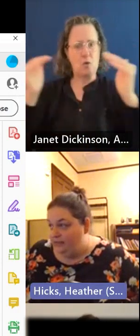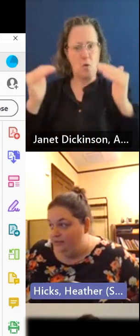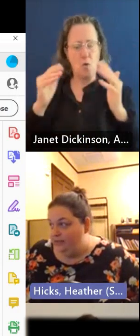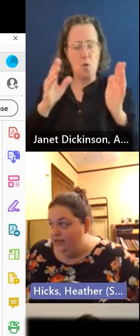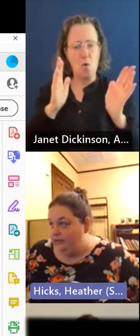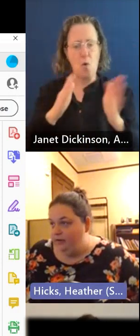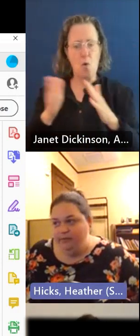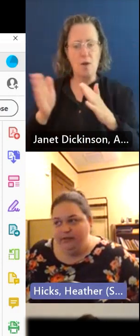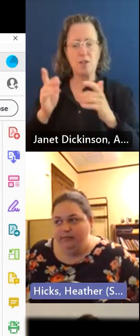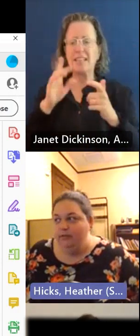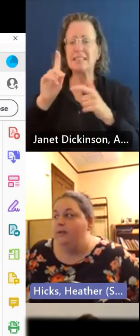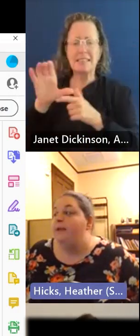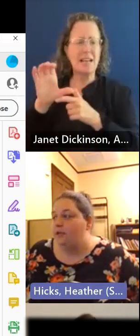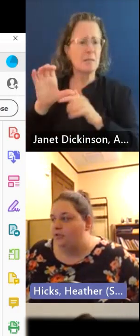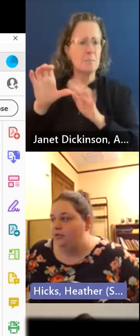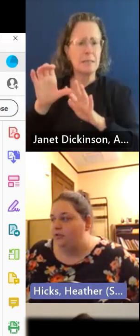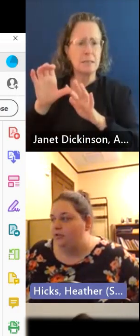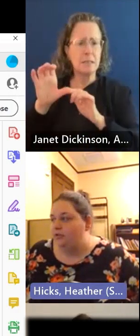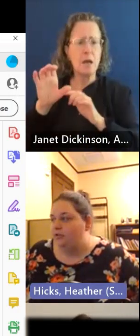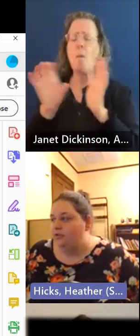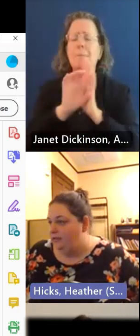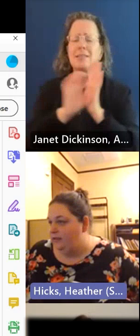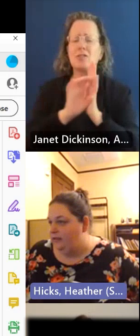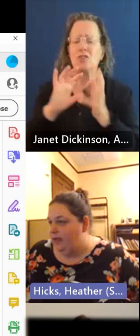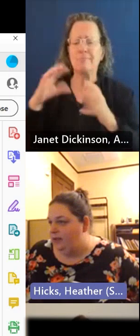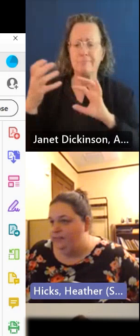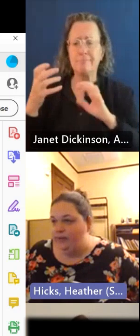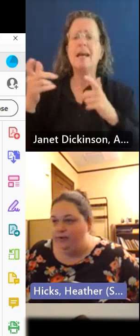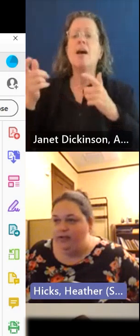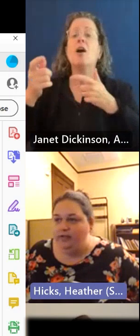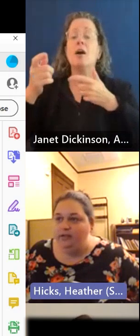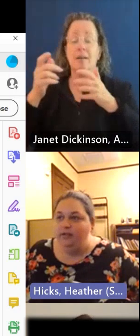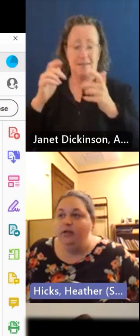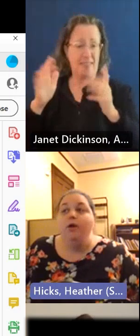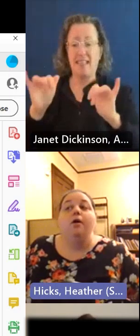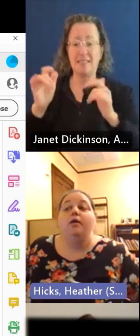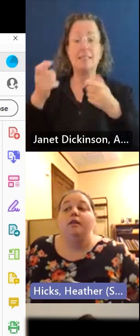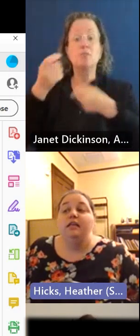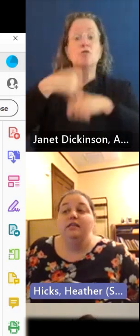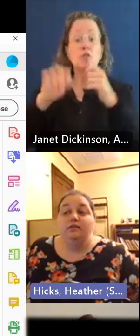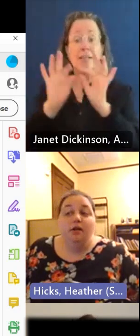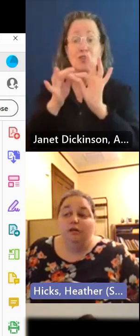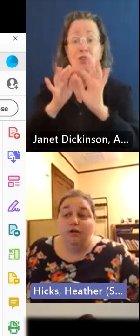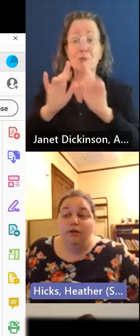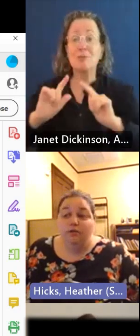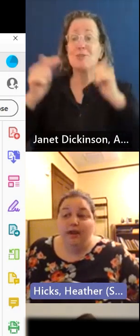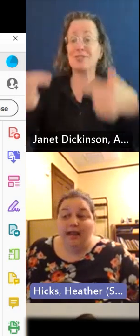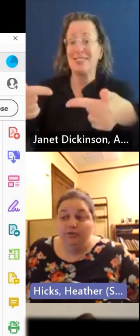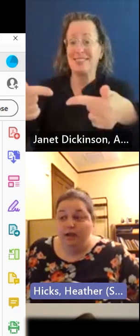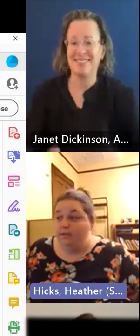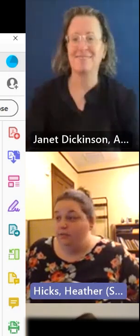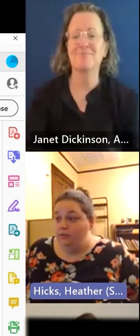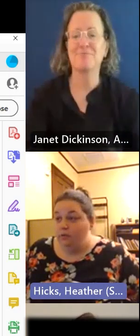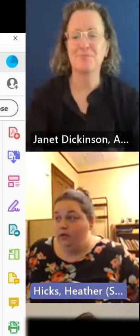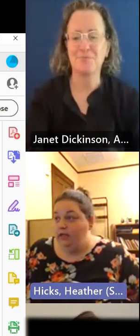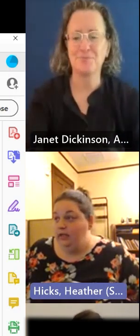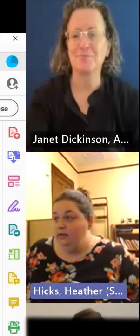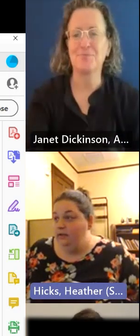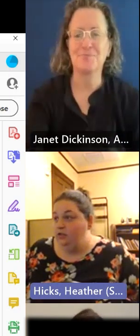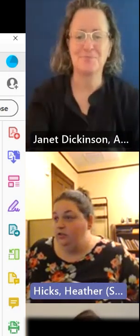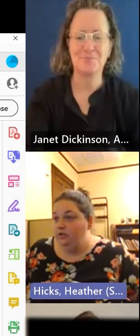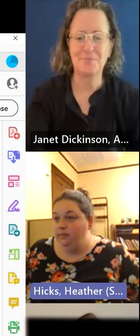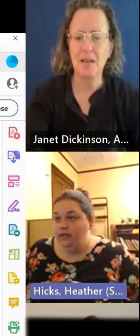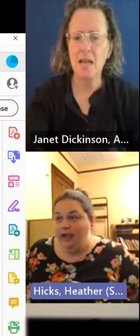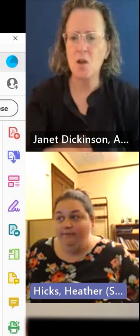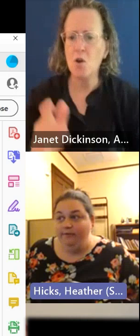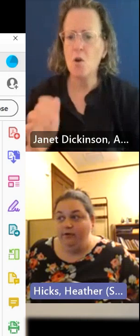document is out of place. Or I'm sorry, the picture is out of place, and that is about it. These are all drag and drop. So the 20